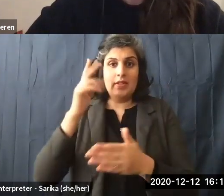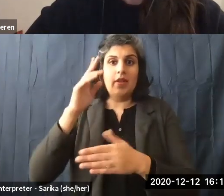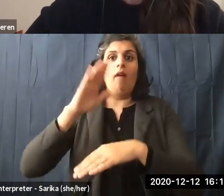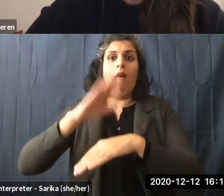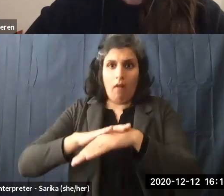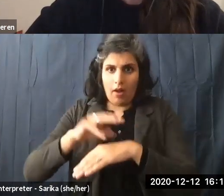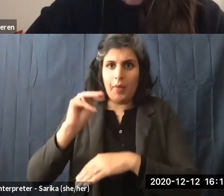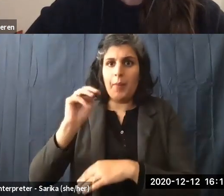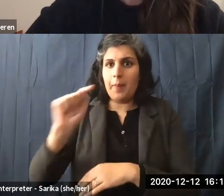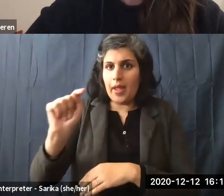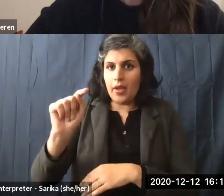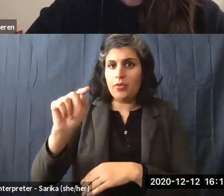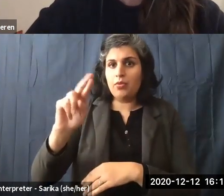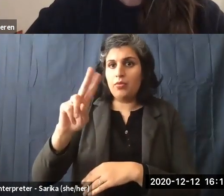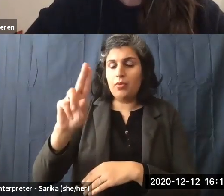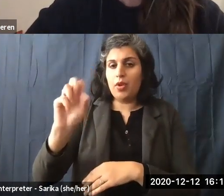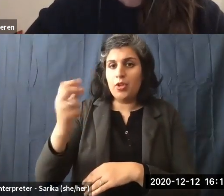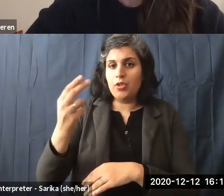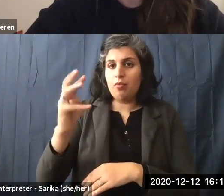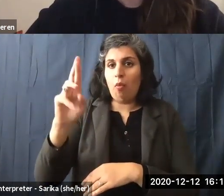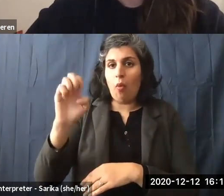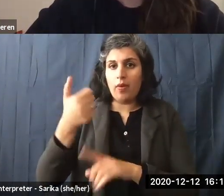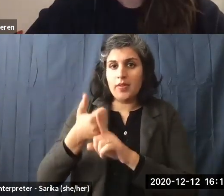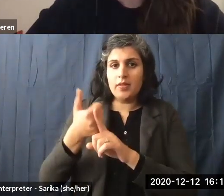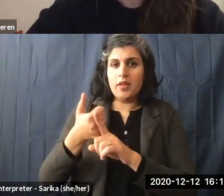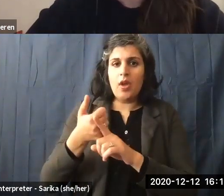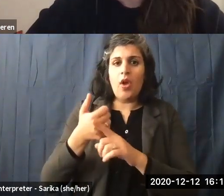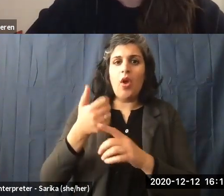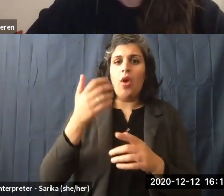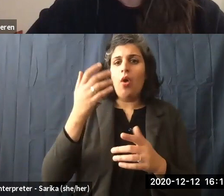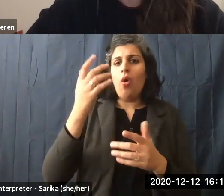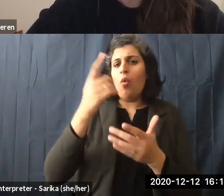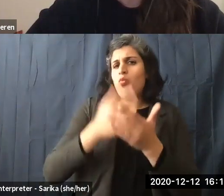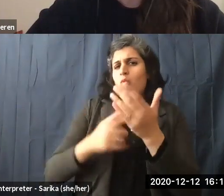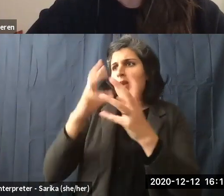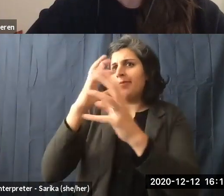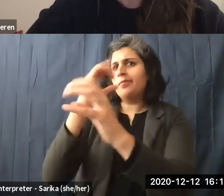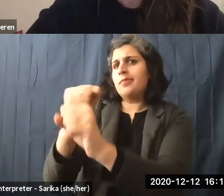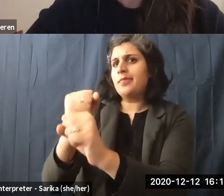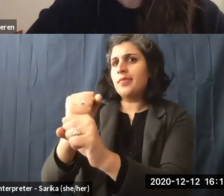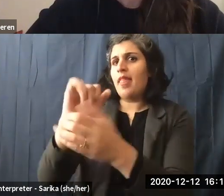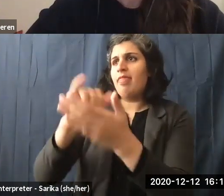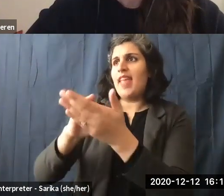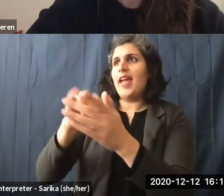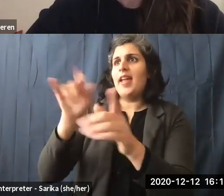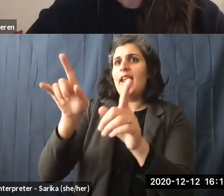drew you to Mount Rushmore as a kind of framing device for your intervention?